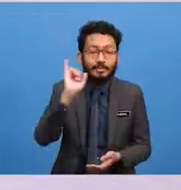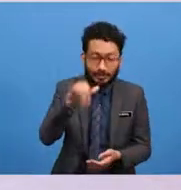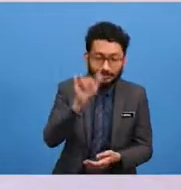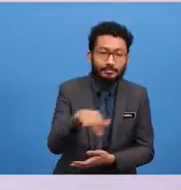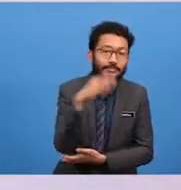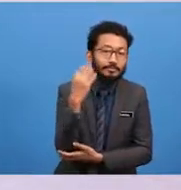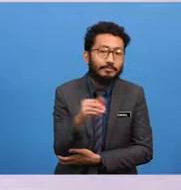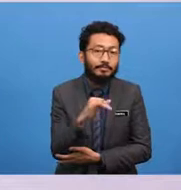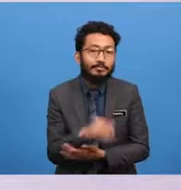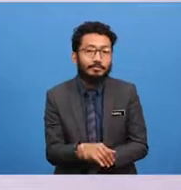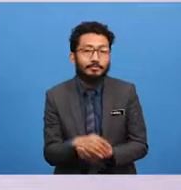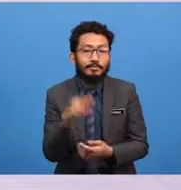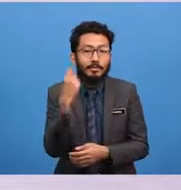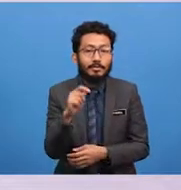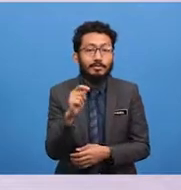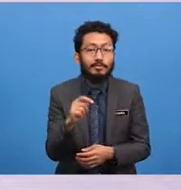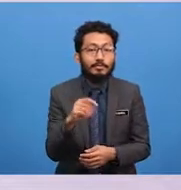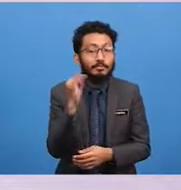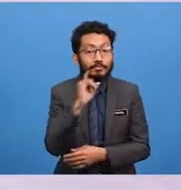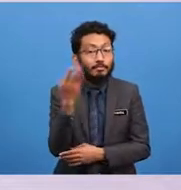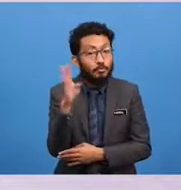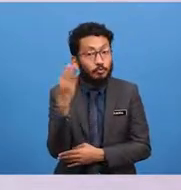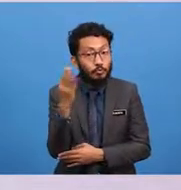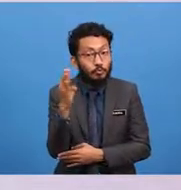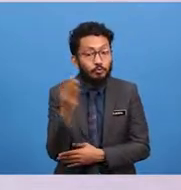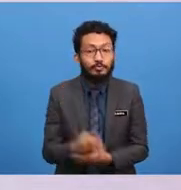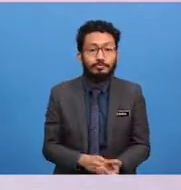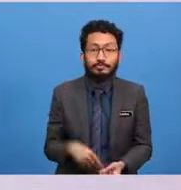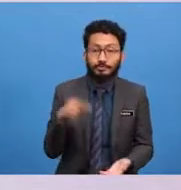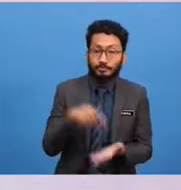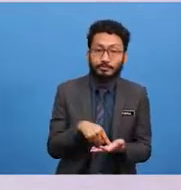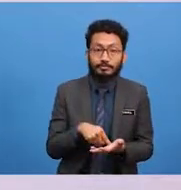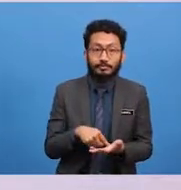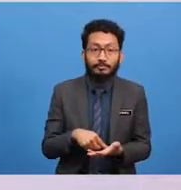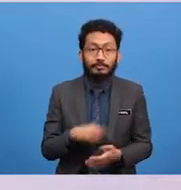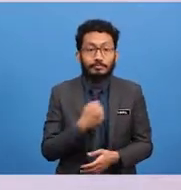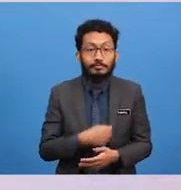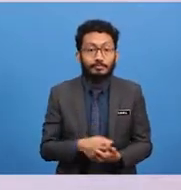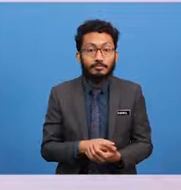Yes, it's blue. These shorts are blue.